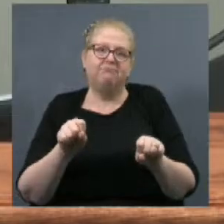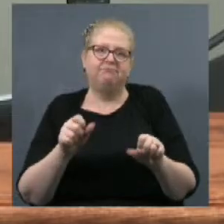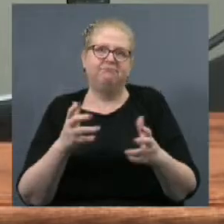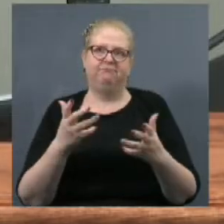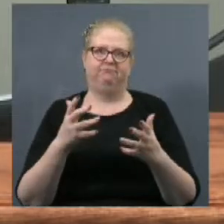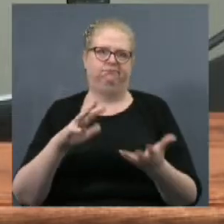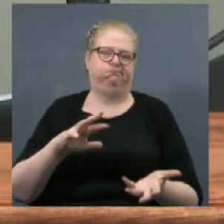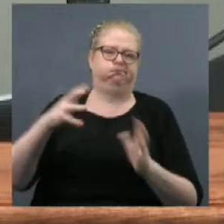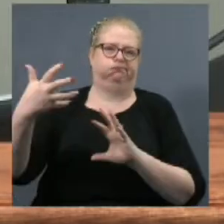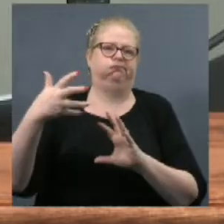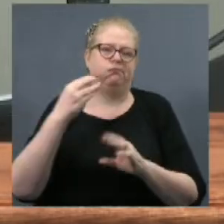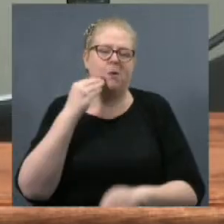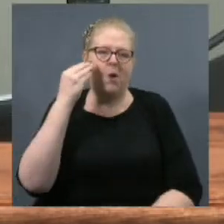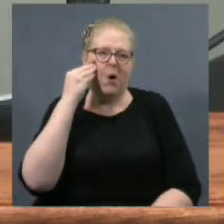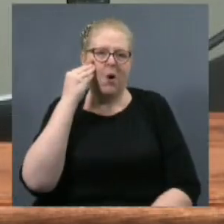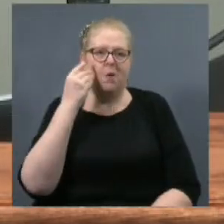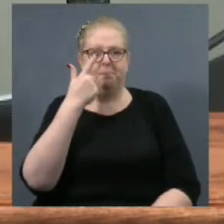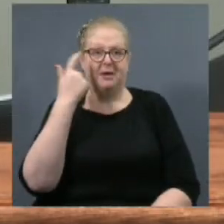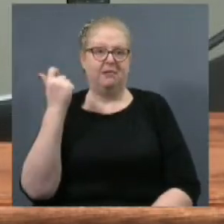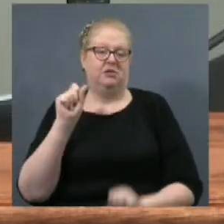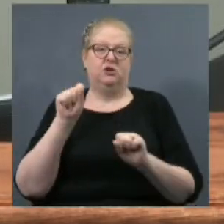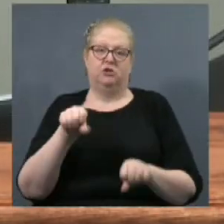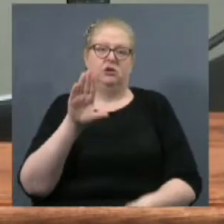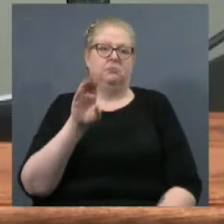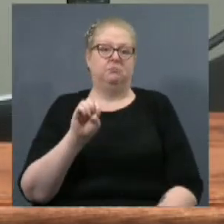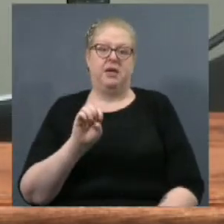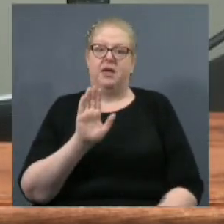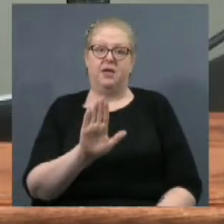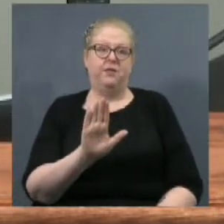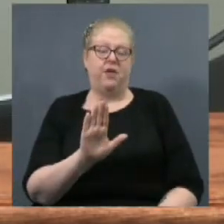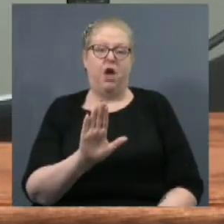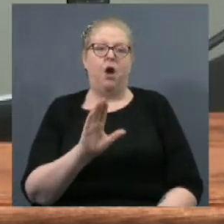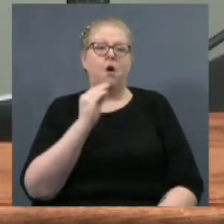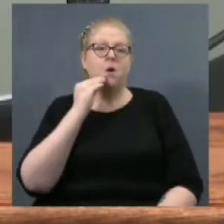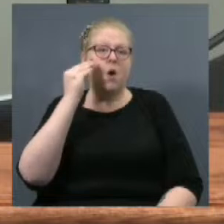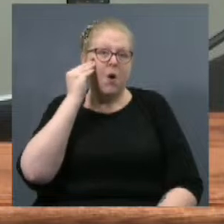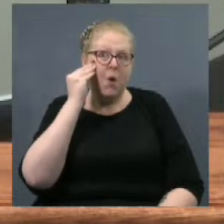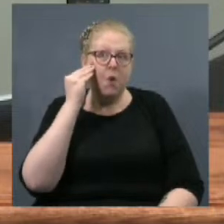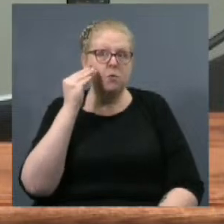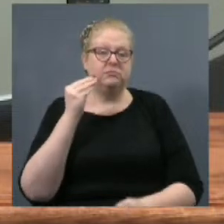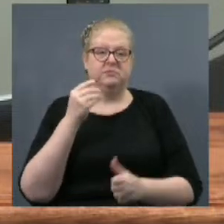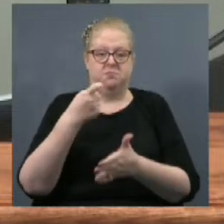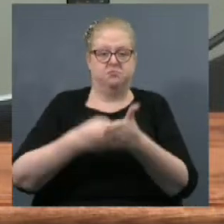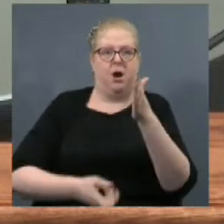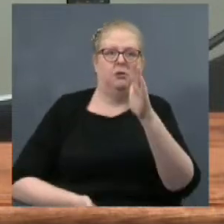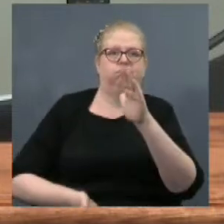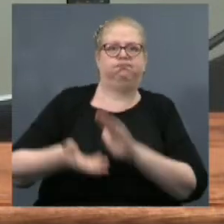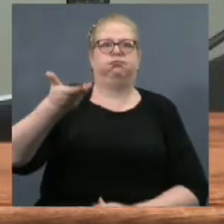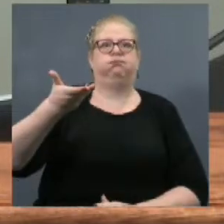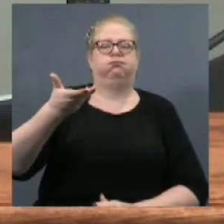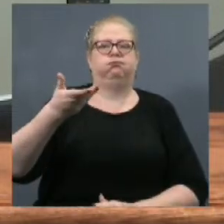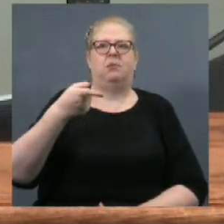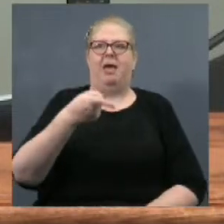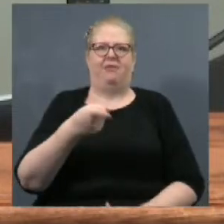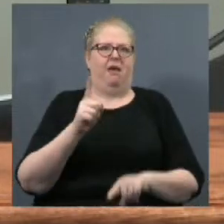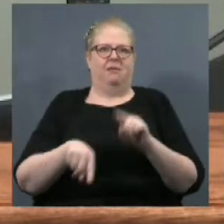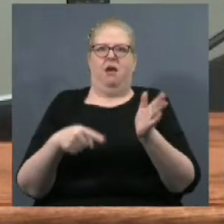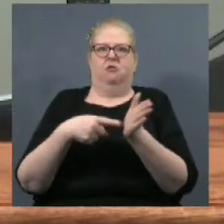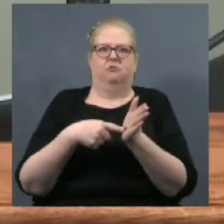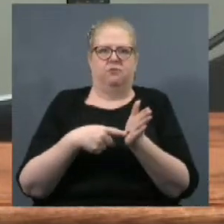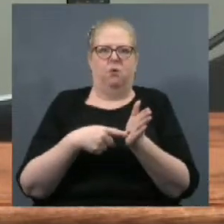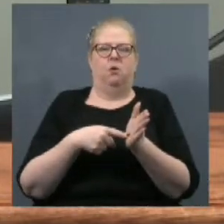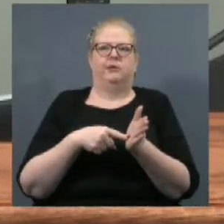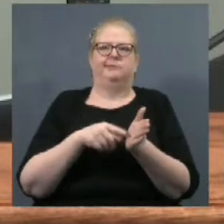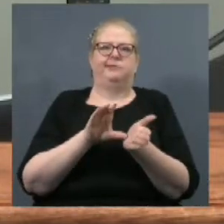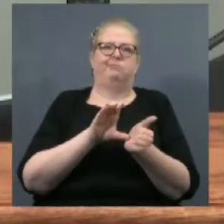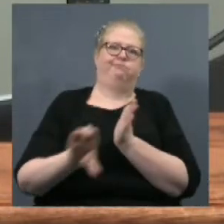be priced out of their homes on day one, which puts them on the street. They could be evicted out of their homes on day one, which puts them